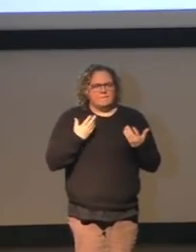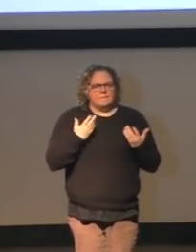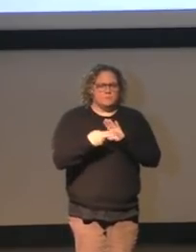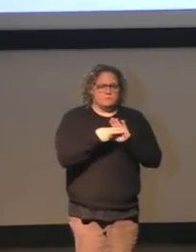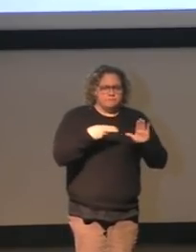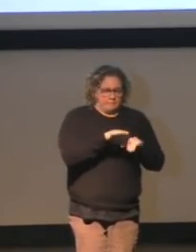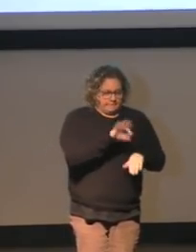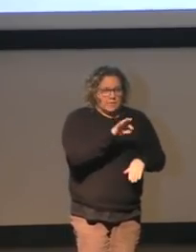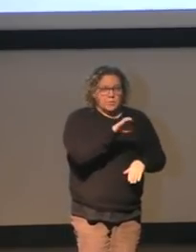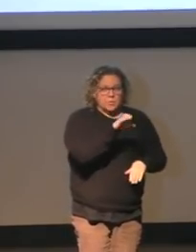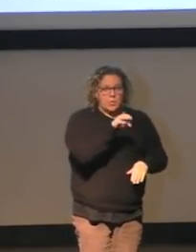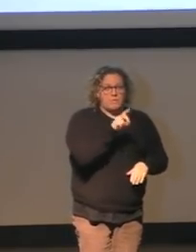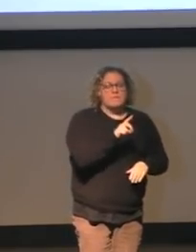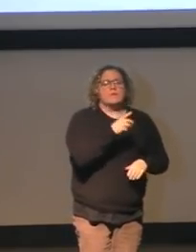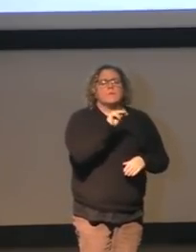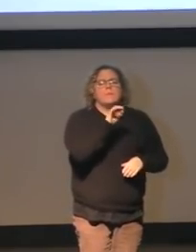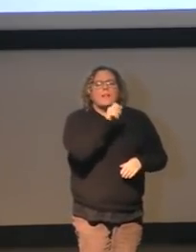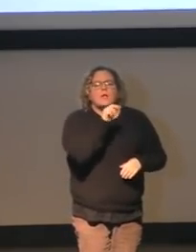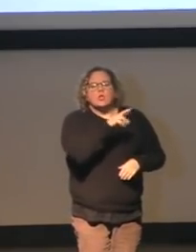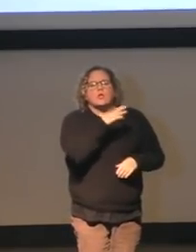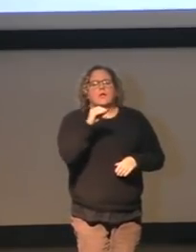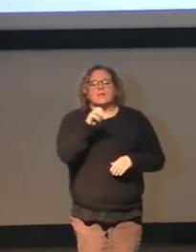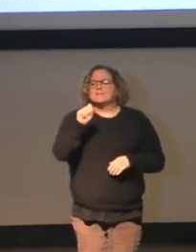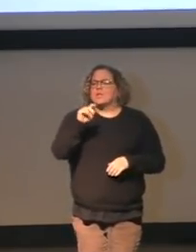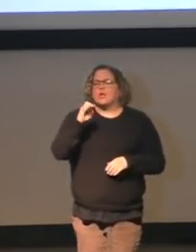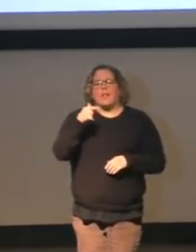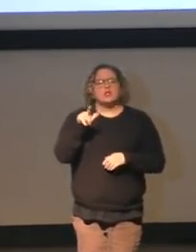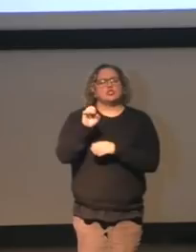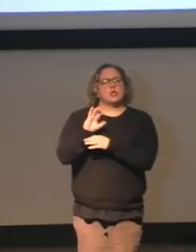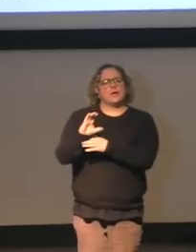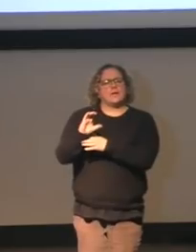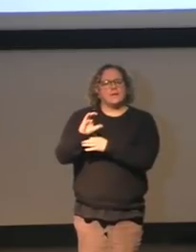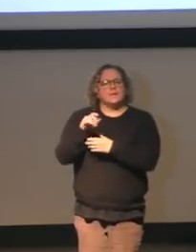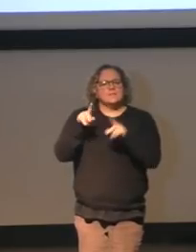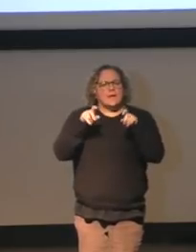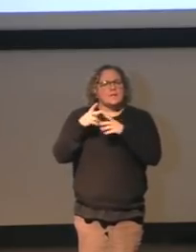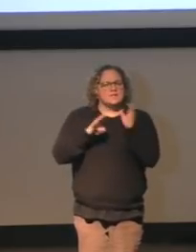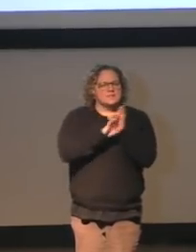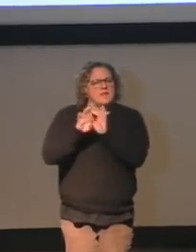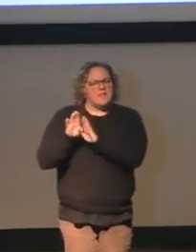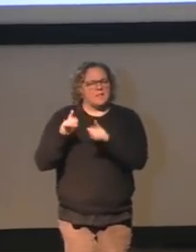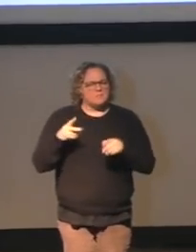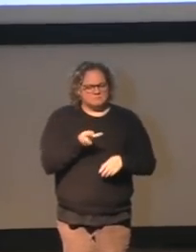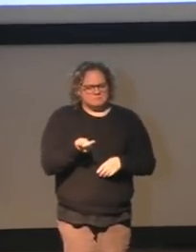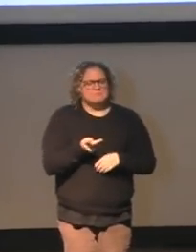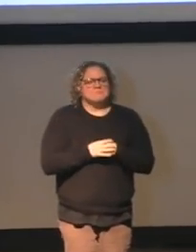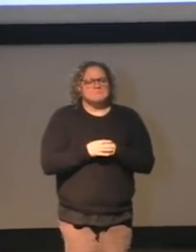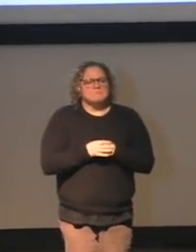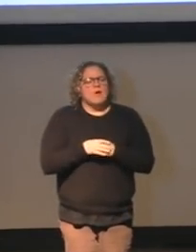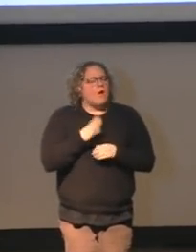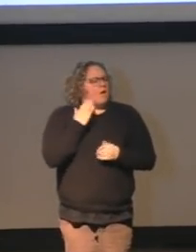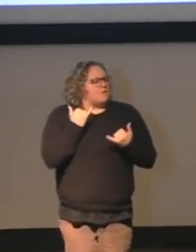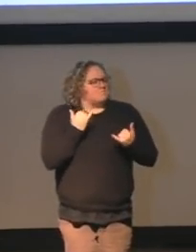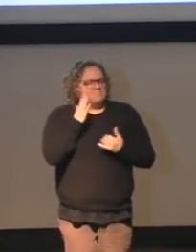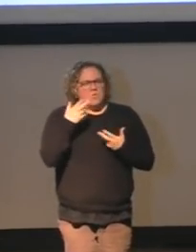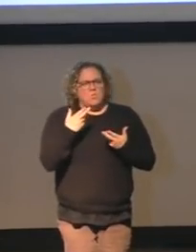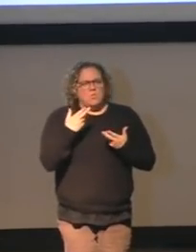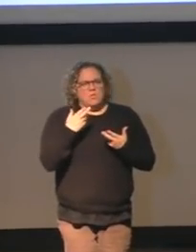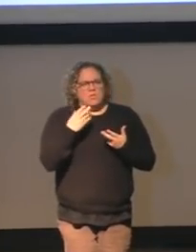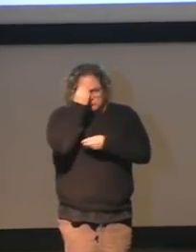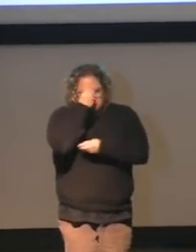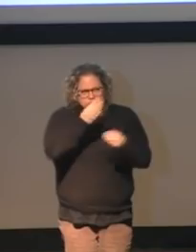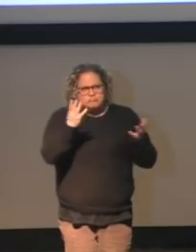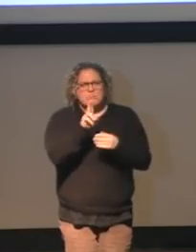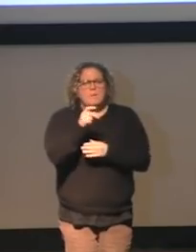molecular tests and some of the serologic tests that are being developed. And so I wanted to take just a brief moment to do an update on that.